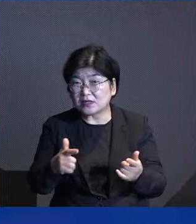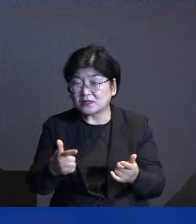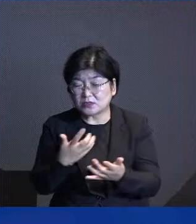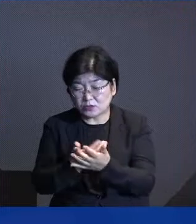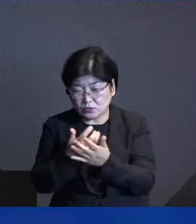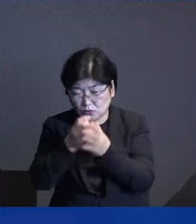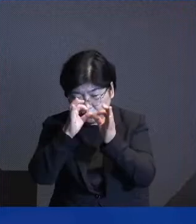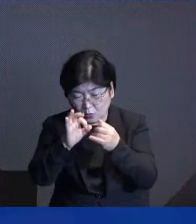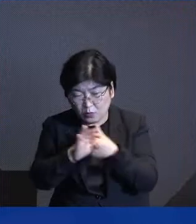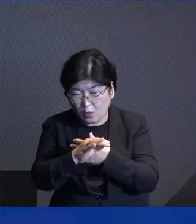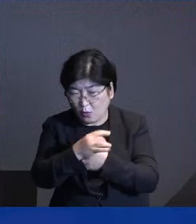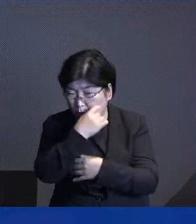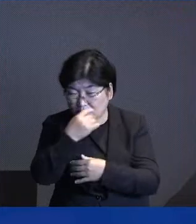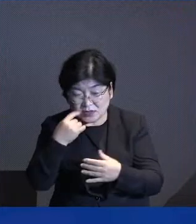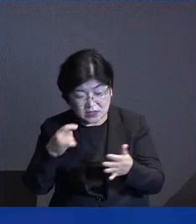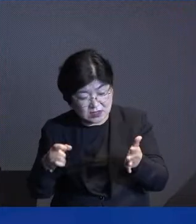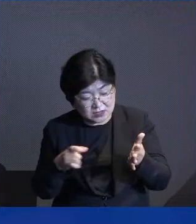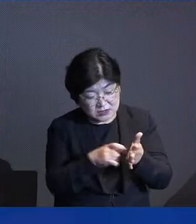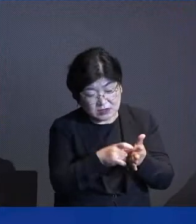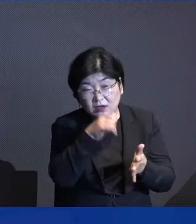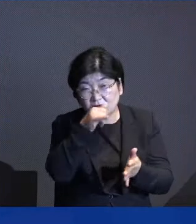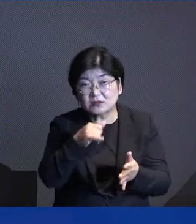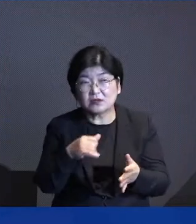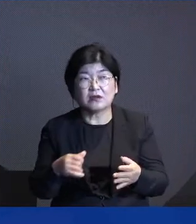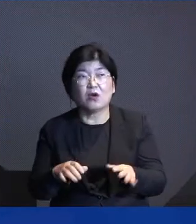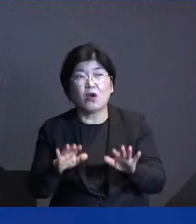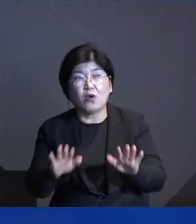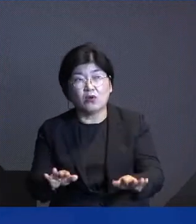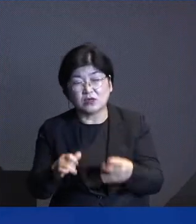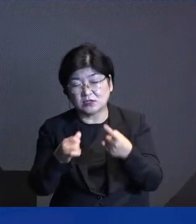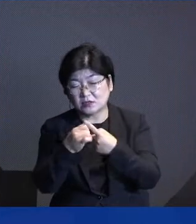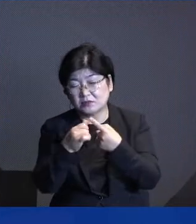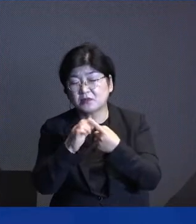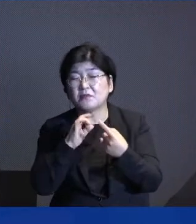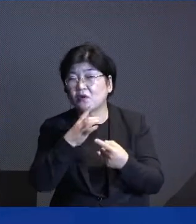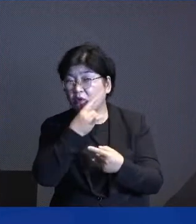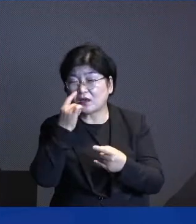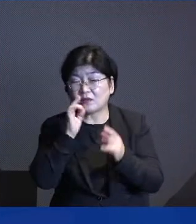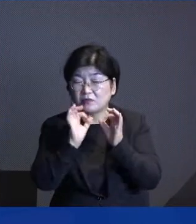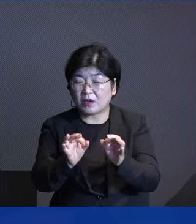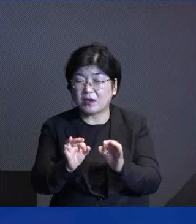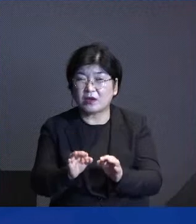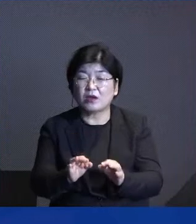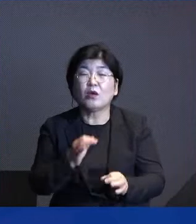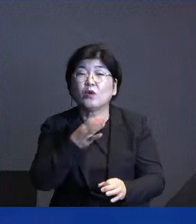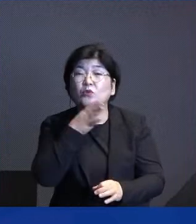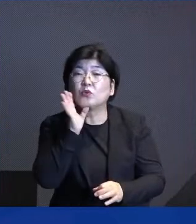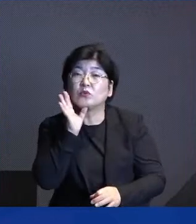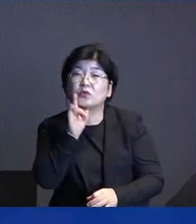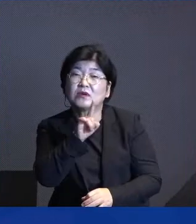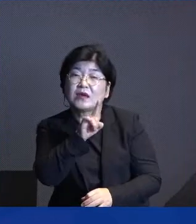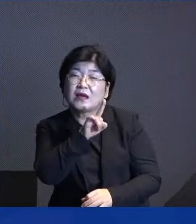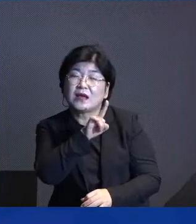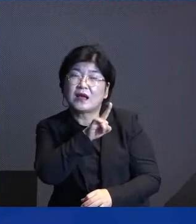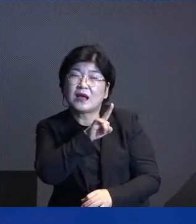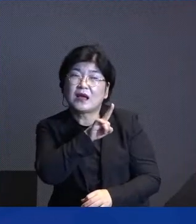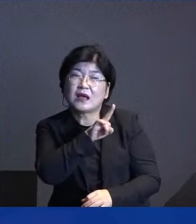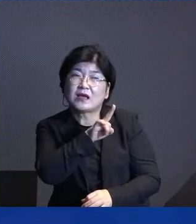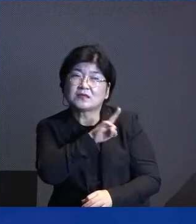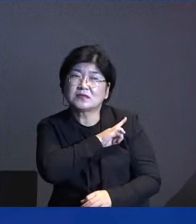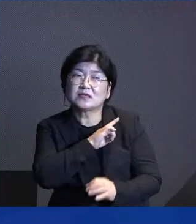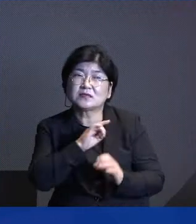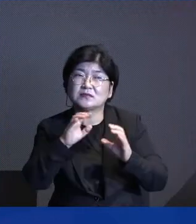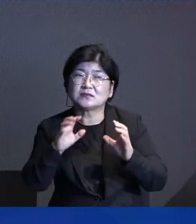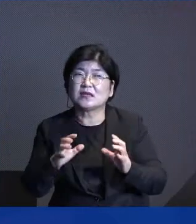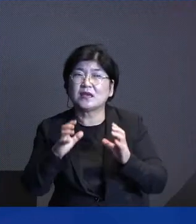like to focus on the first line. They have the right of enjoyment of highest attainable standards of affordable global